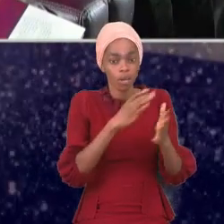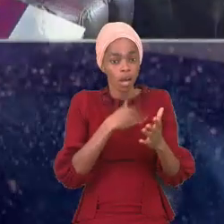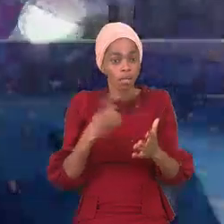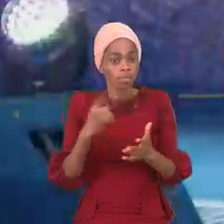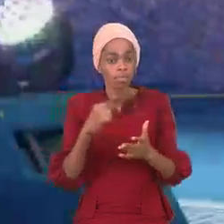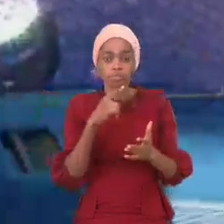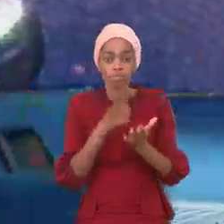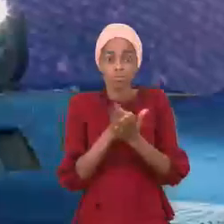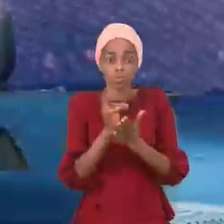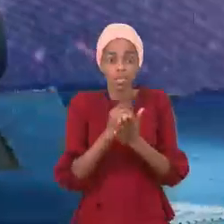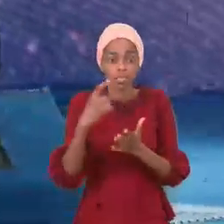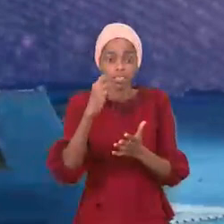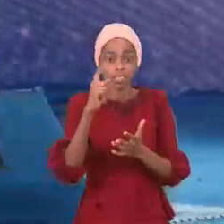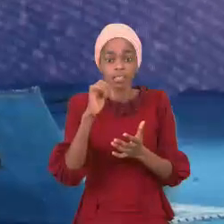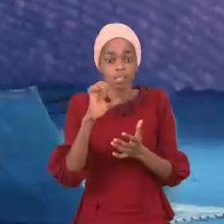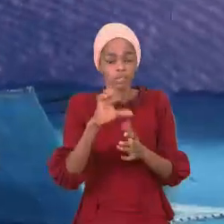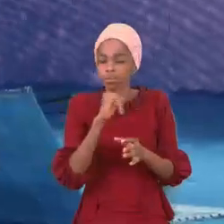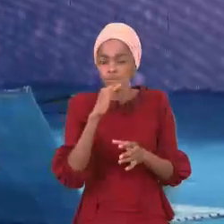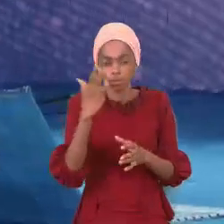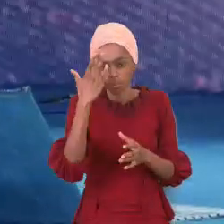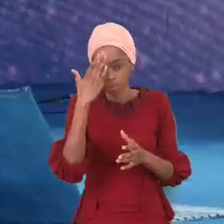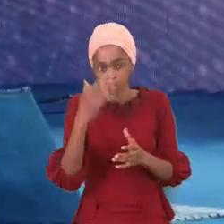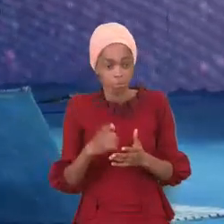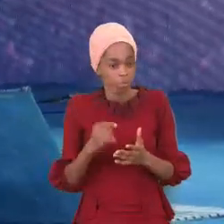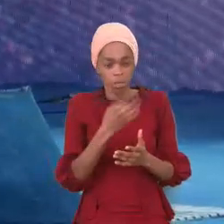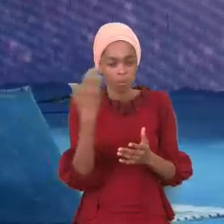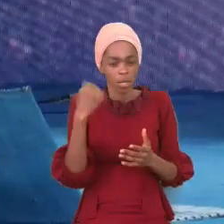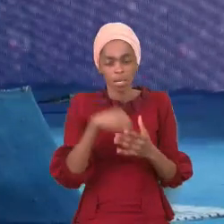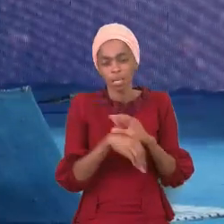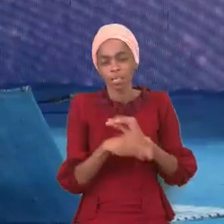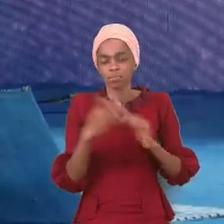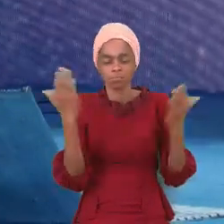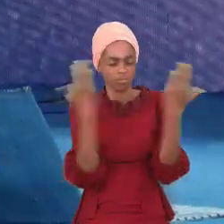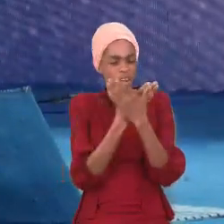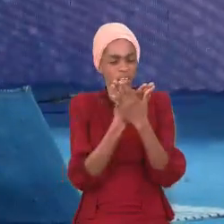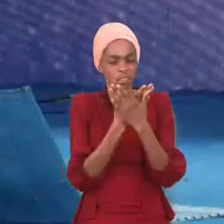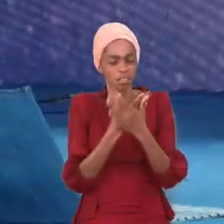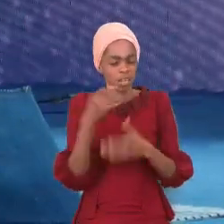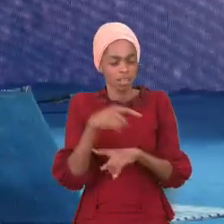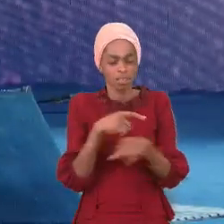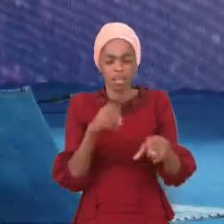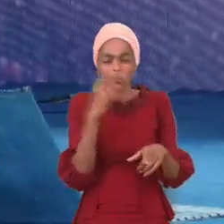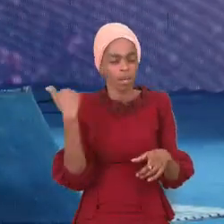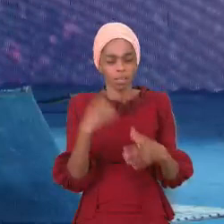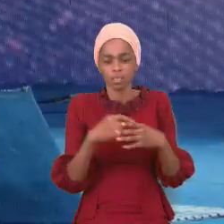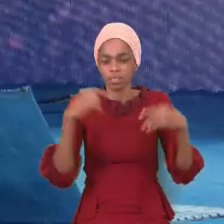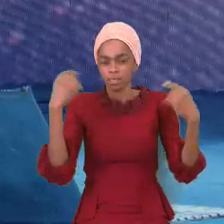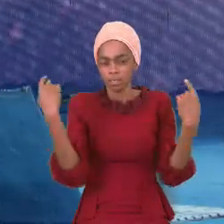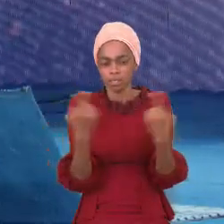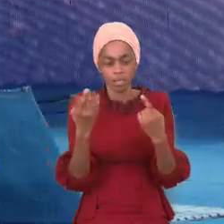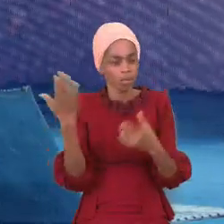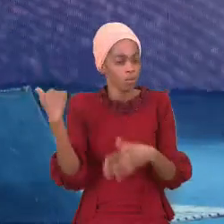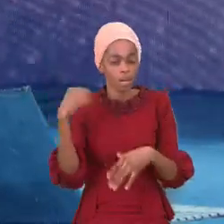not know, and therefore they were in darkness, they were in sin, they were in sickness, they were